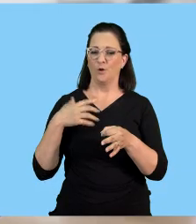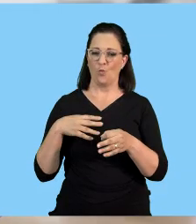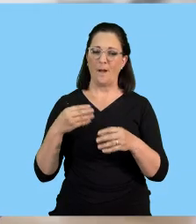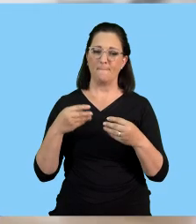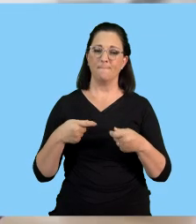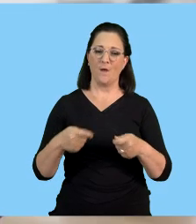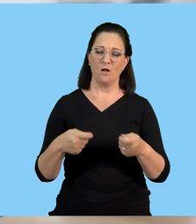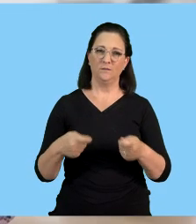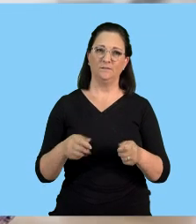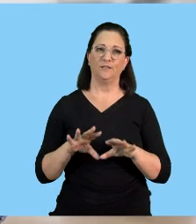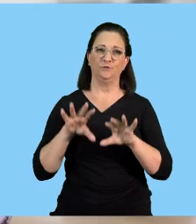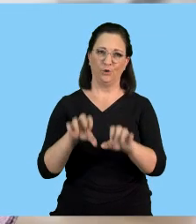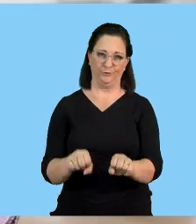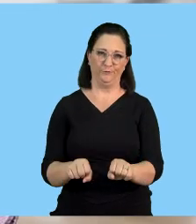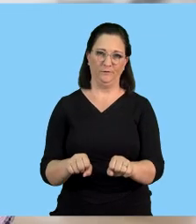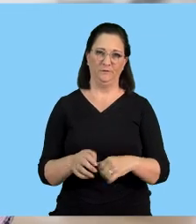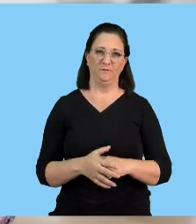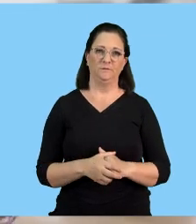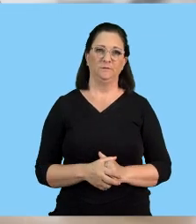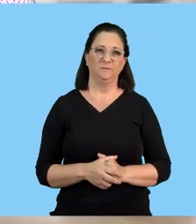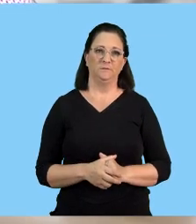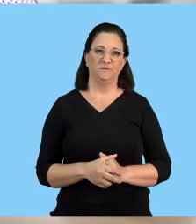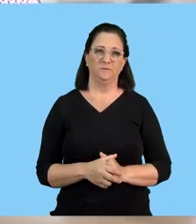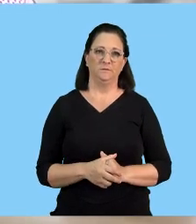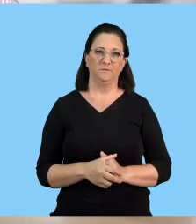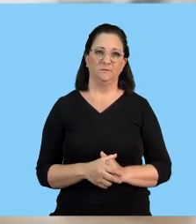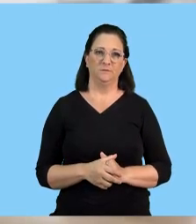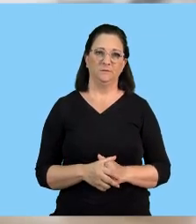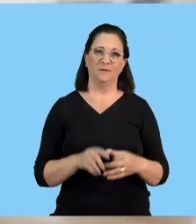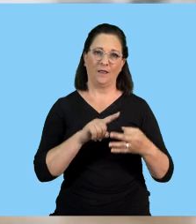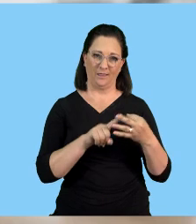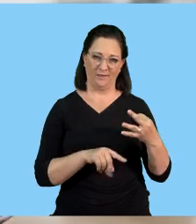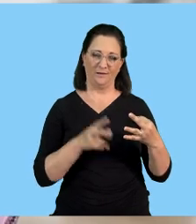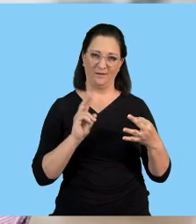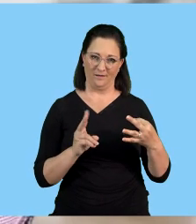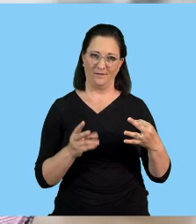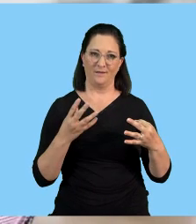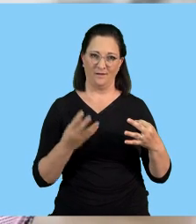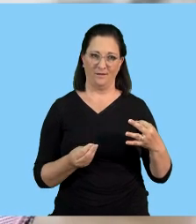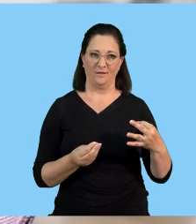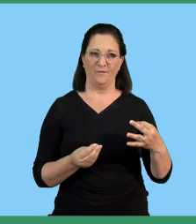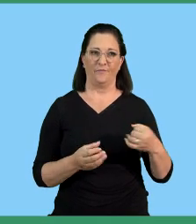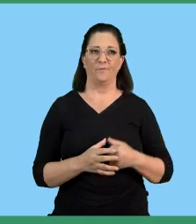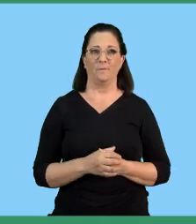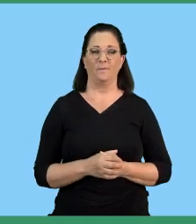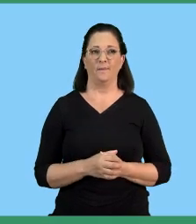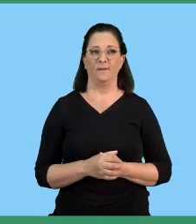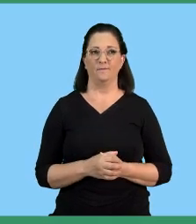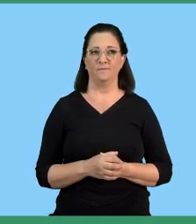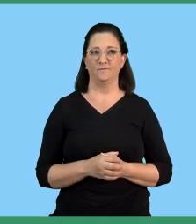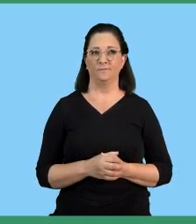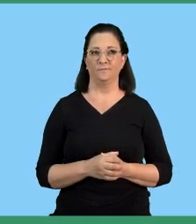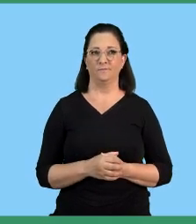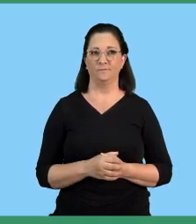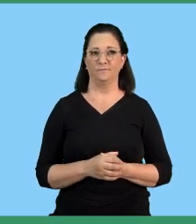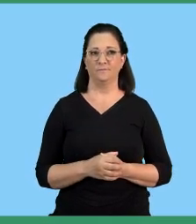the market here, or want to take over the market, basically. So we've got three types again. Three types. So here, I normally